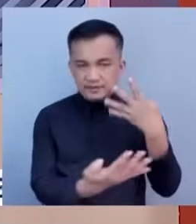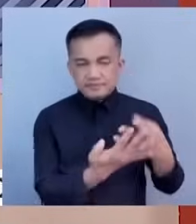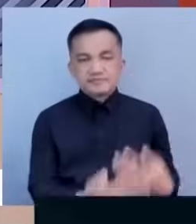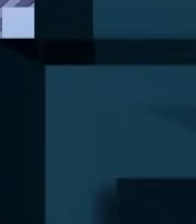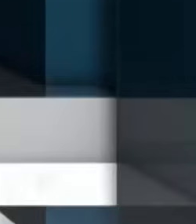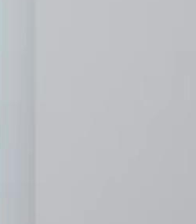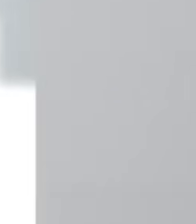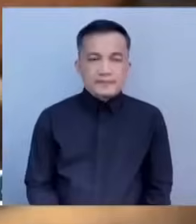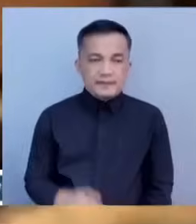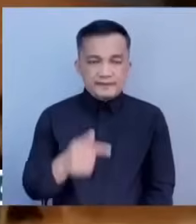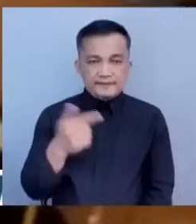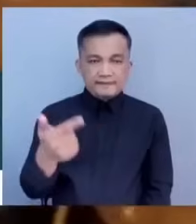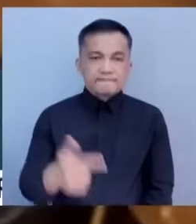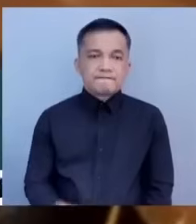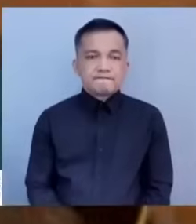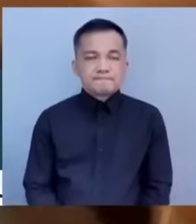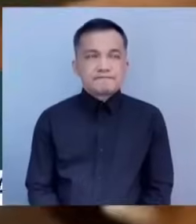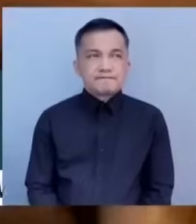reports.